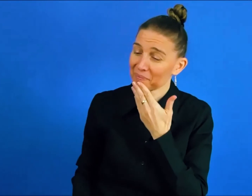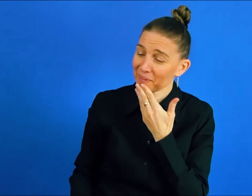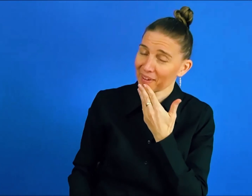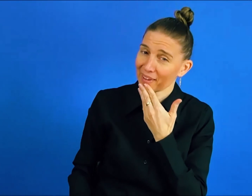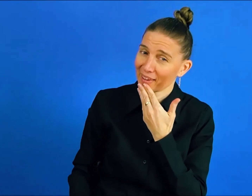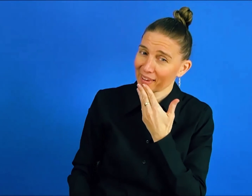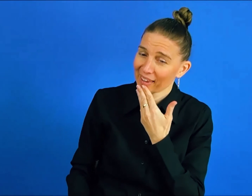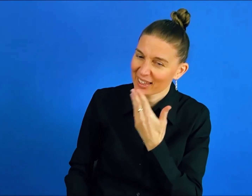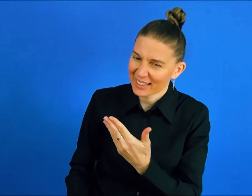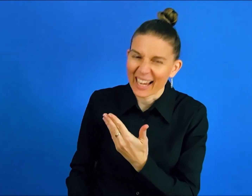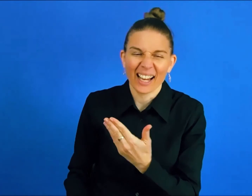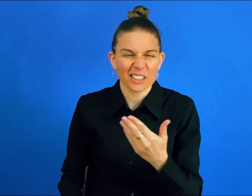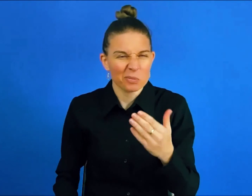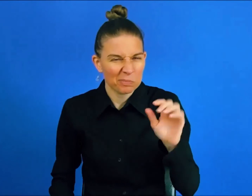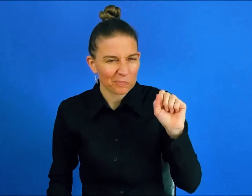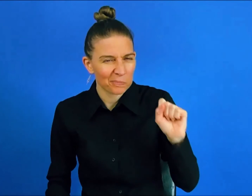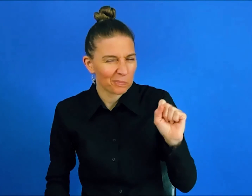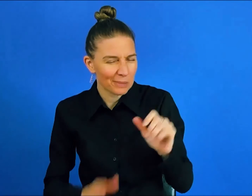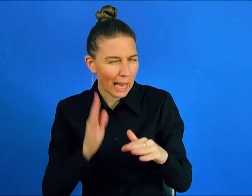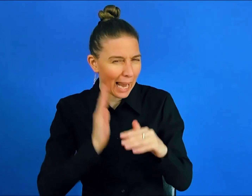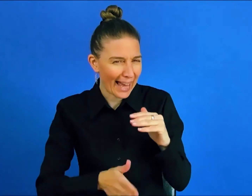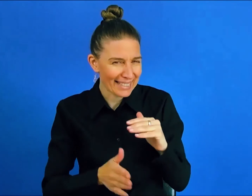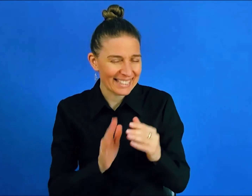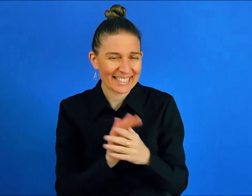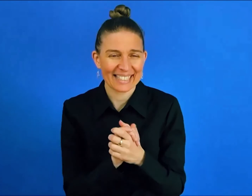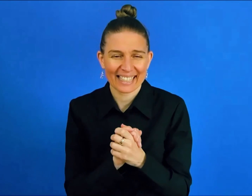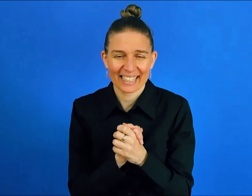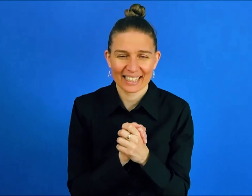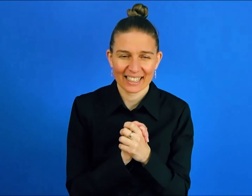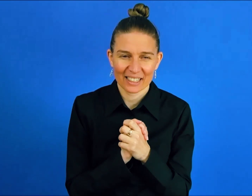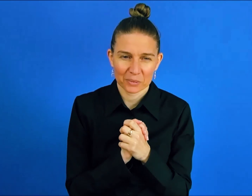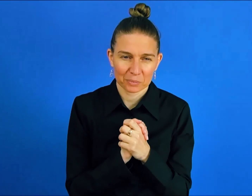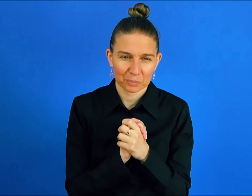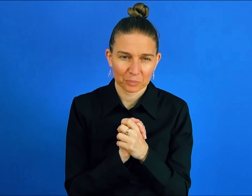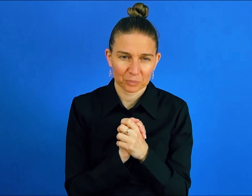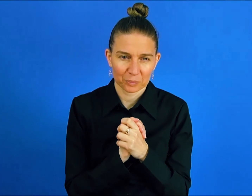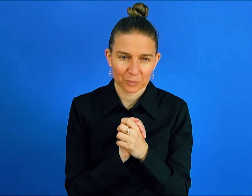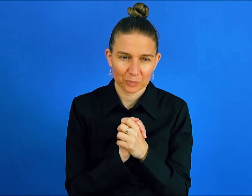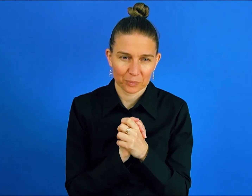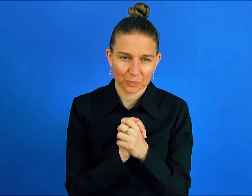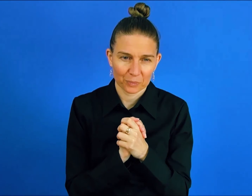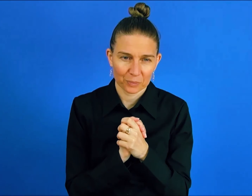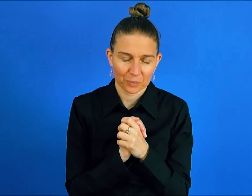just finalizing. I'm just finalizing. So the